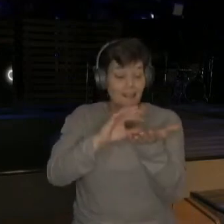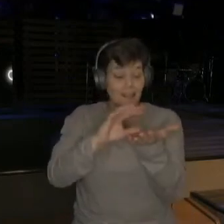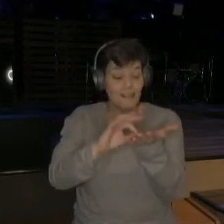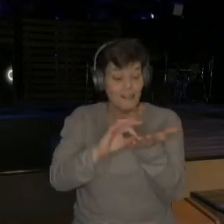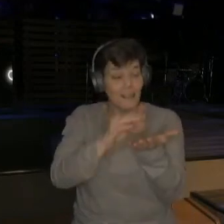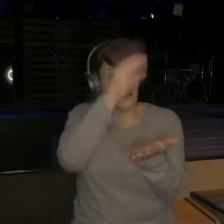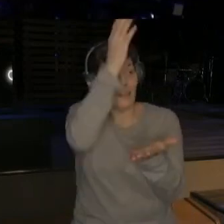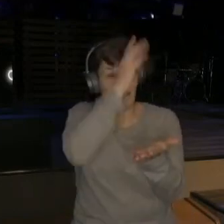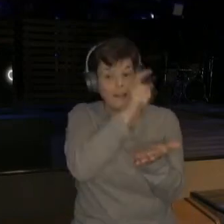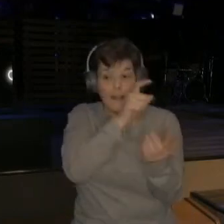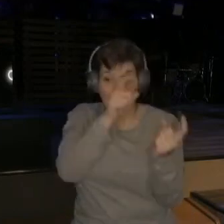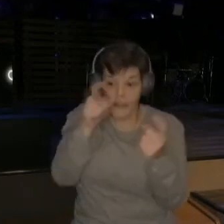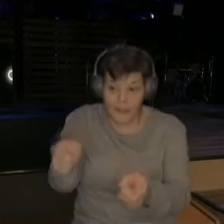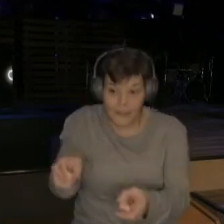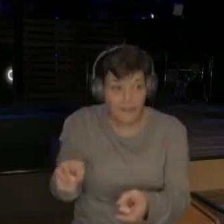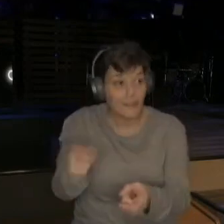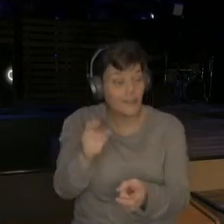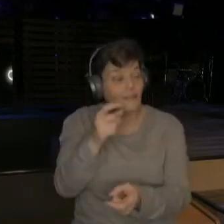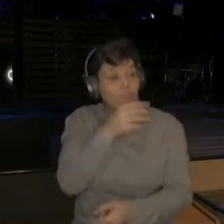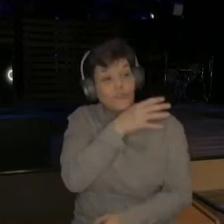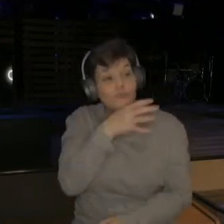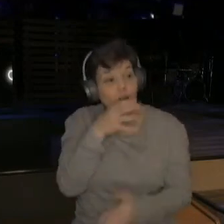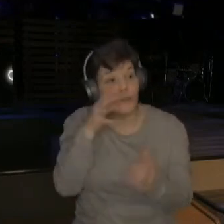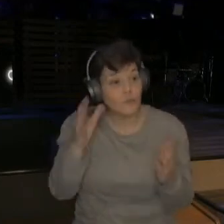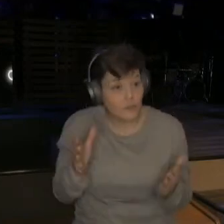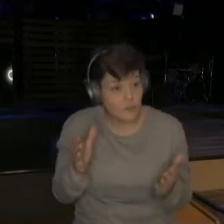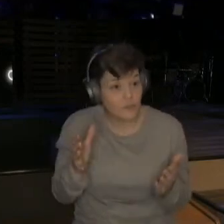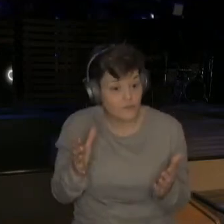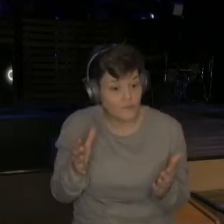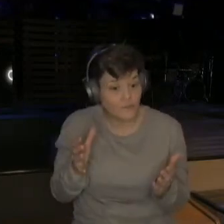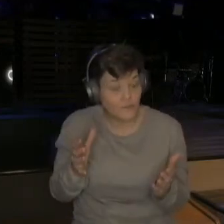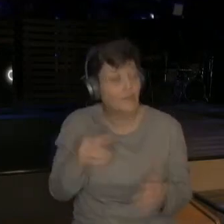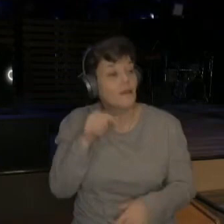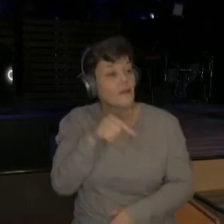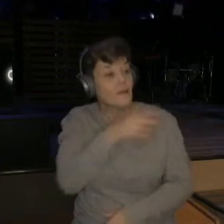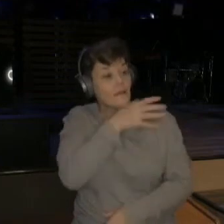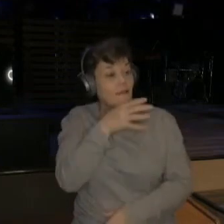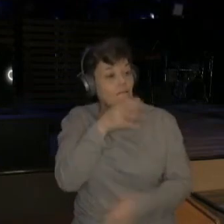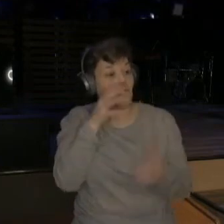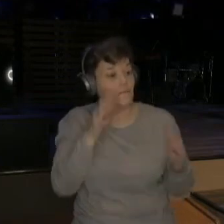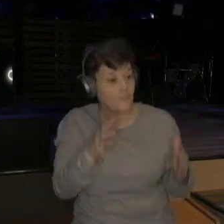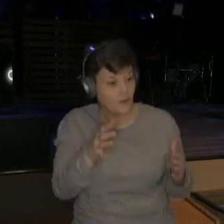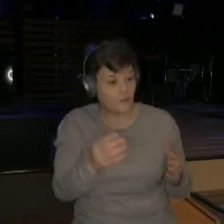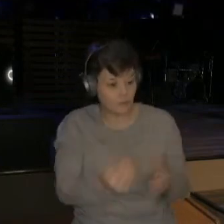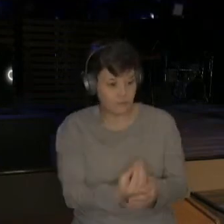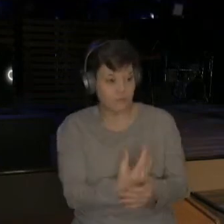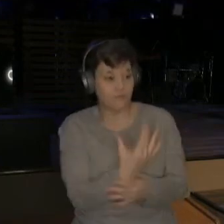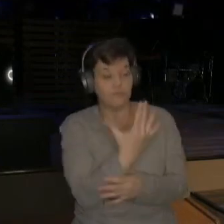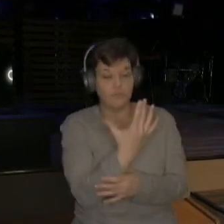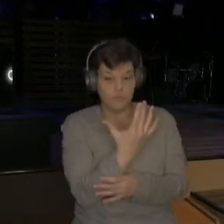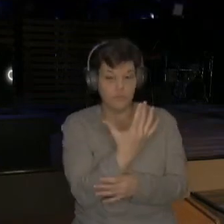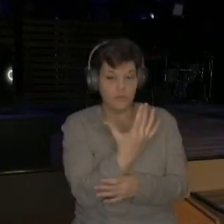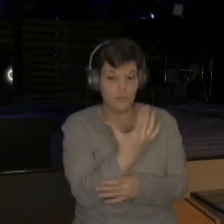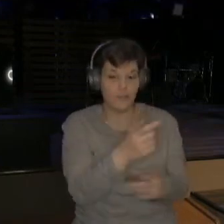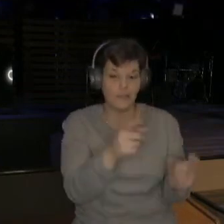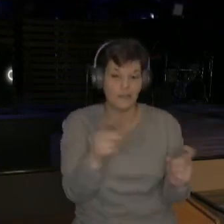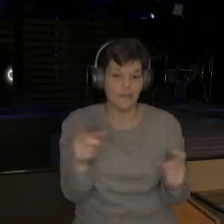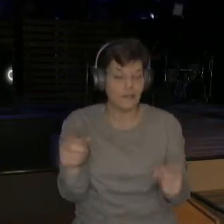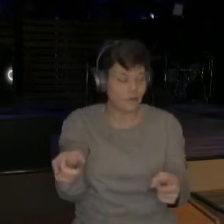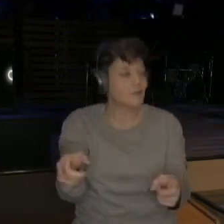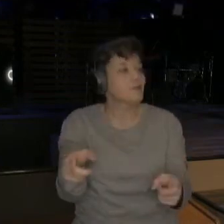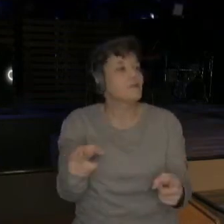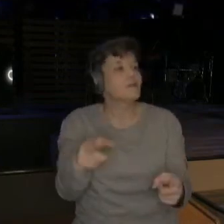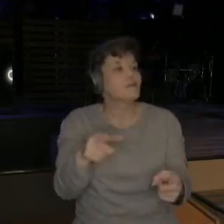extravagant towards you. First, he supplies every need plus more. Then he multiplies the